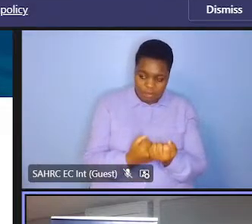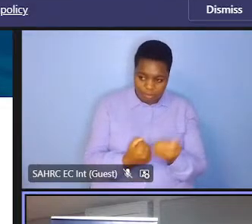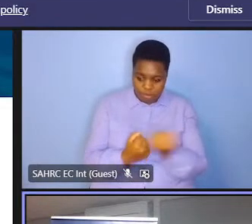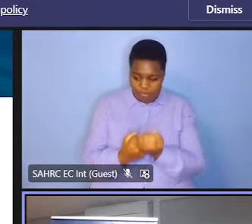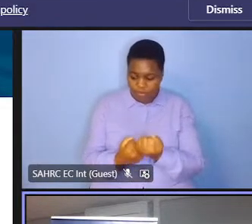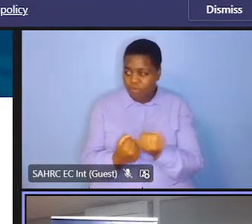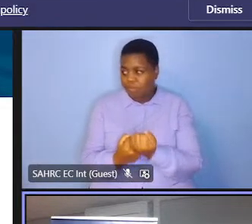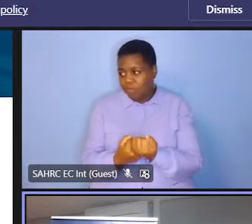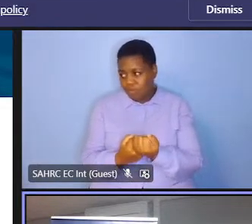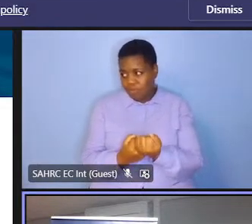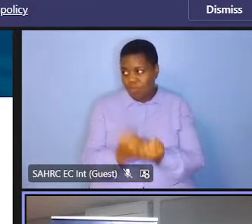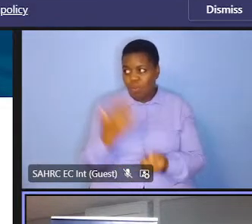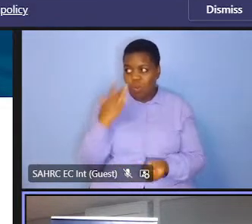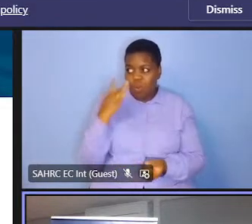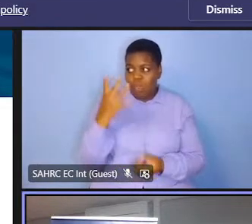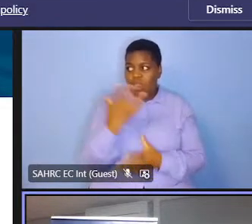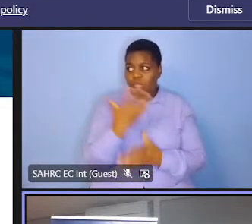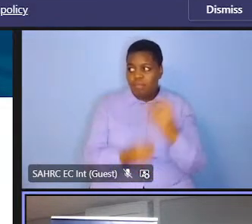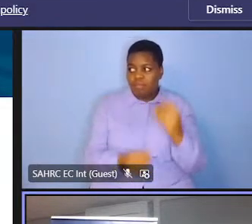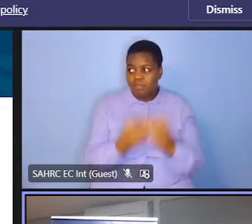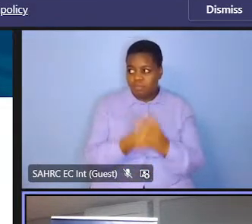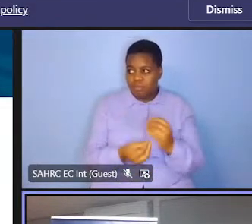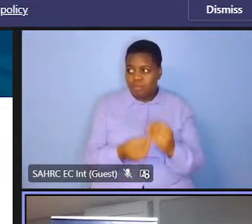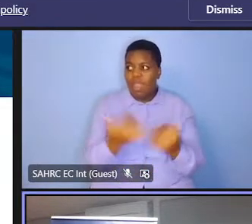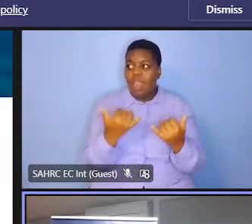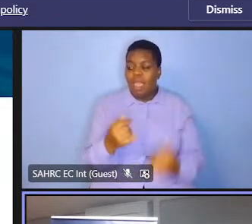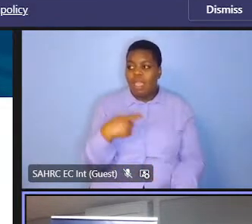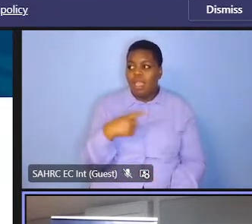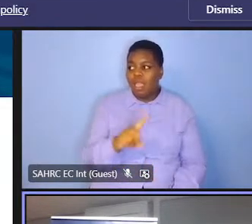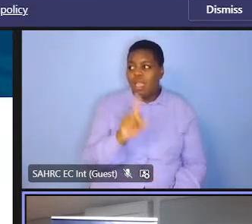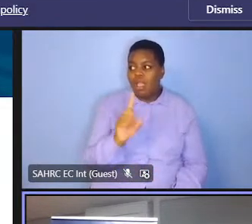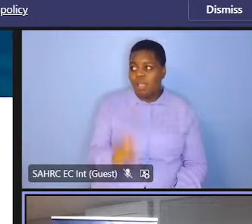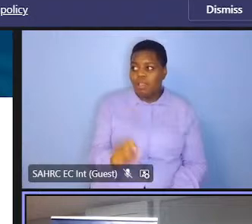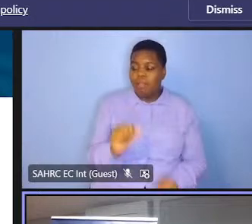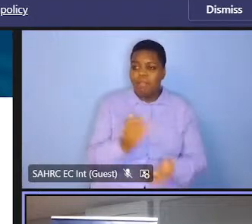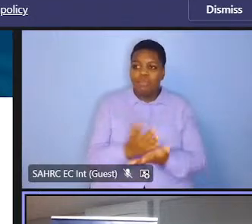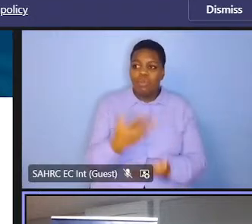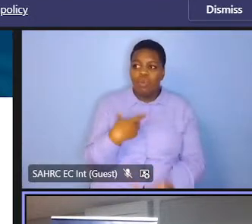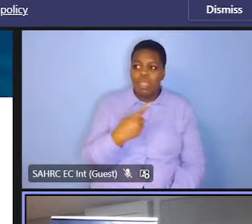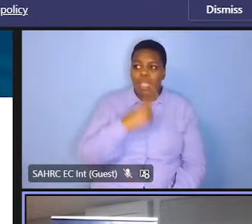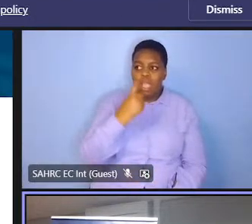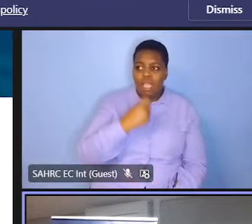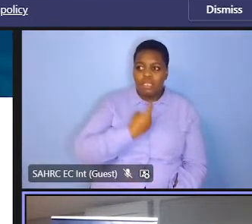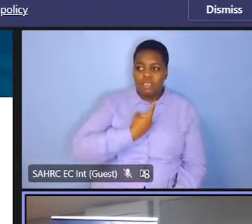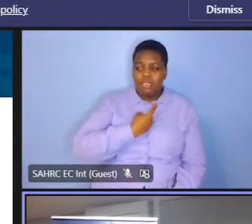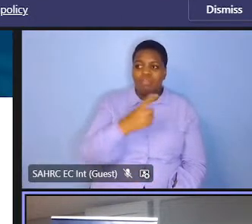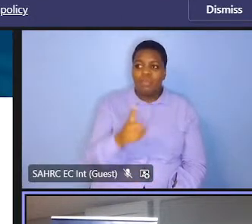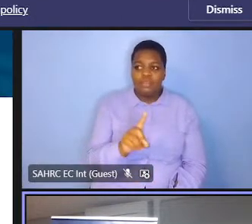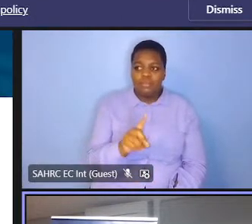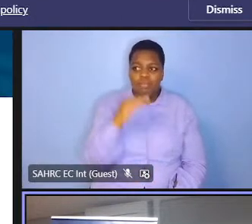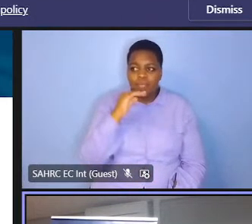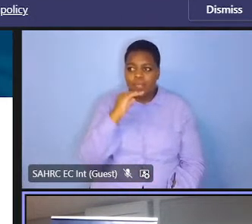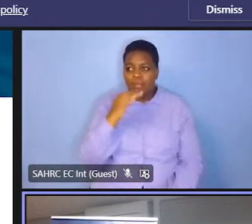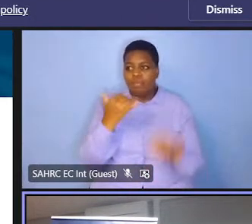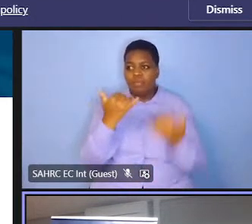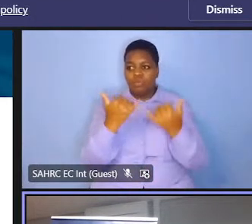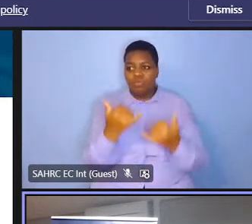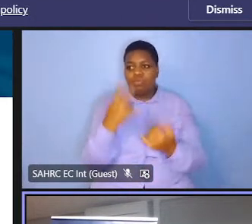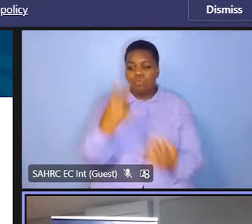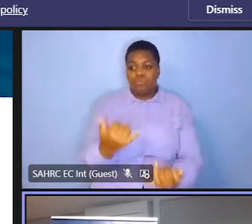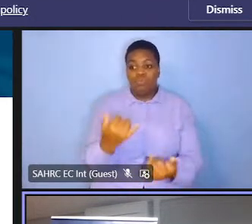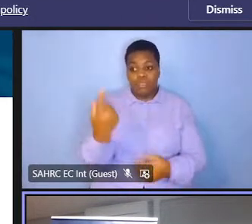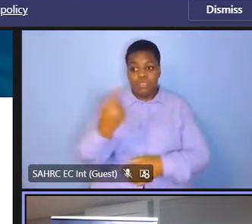are unlawfully absent. Now, the question that we need to ask ourselves is, in the light of today's